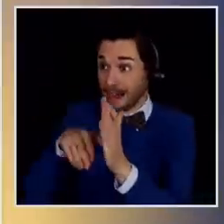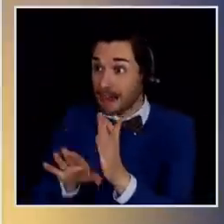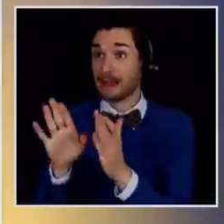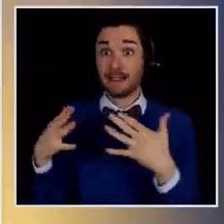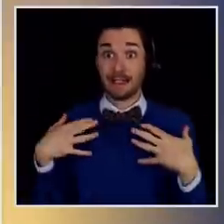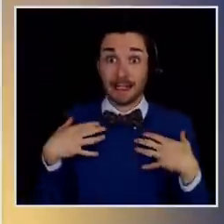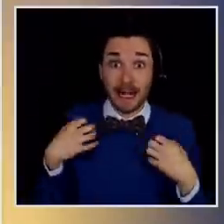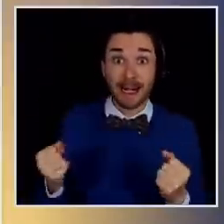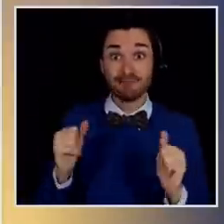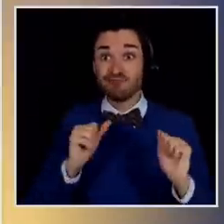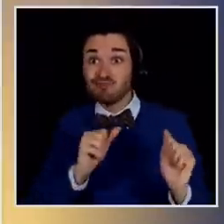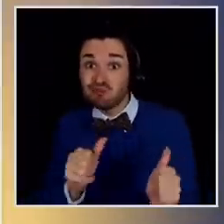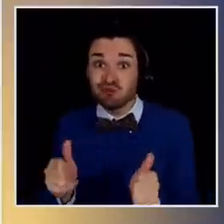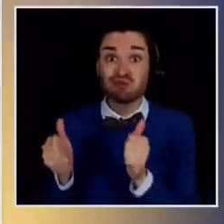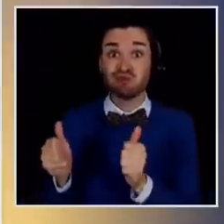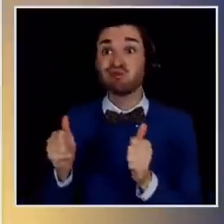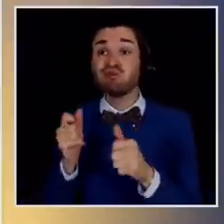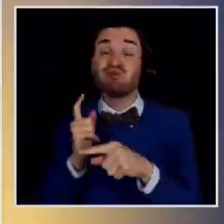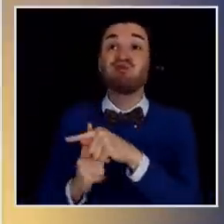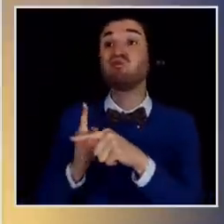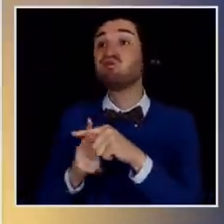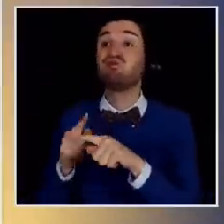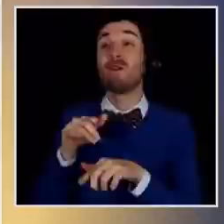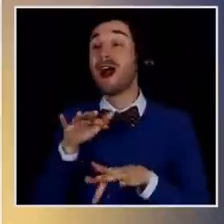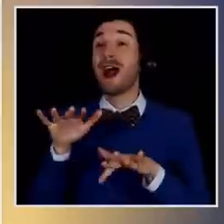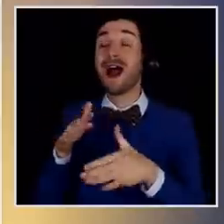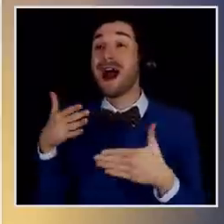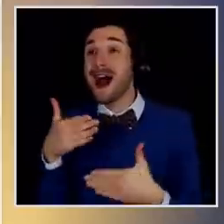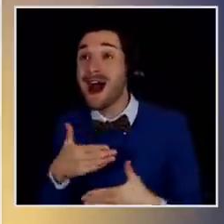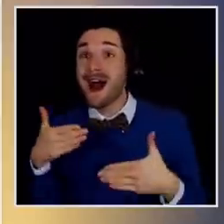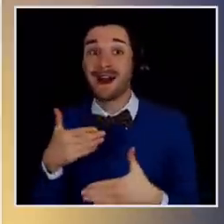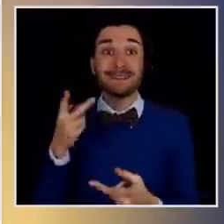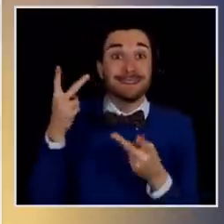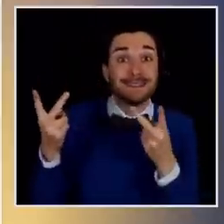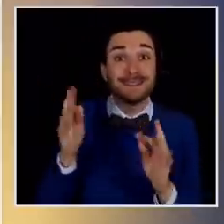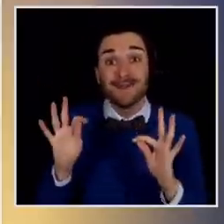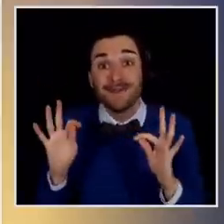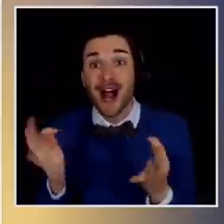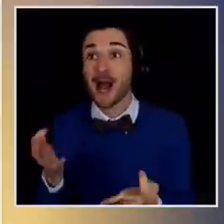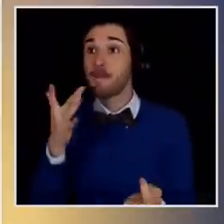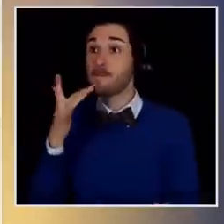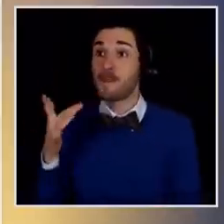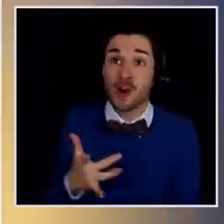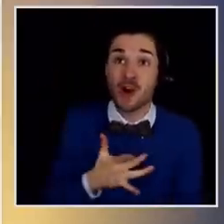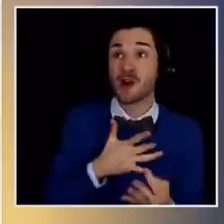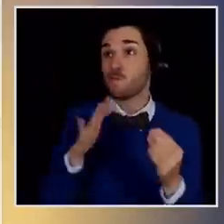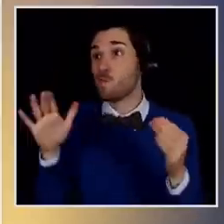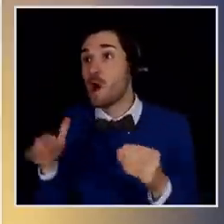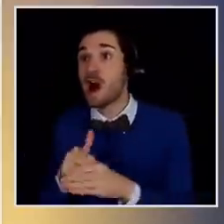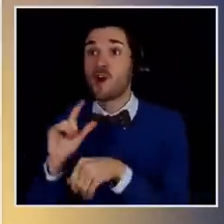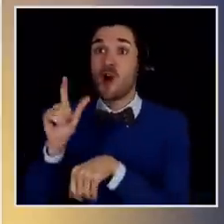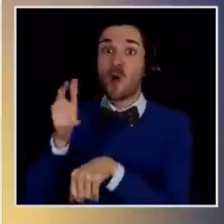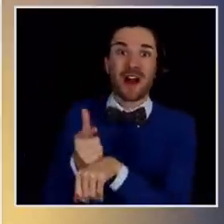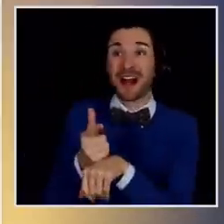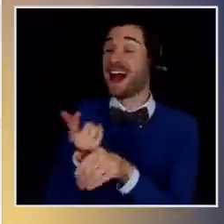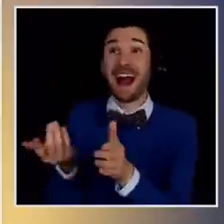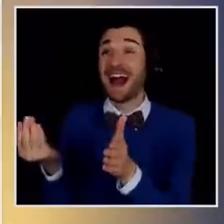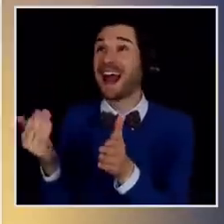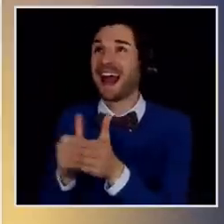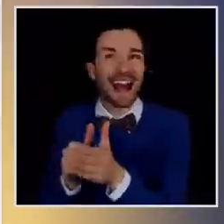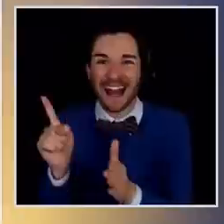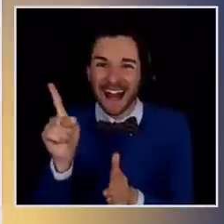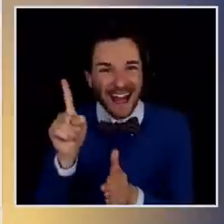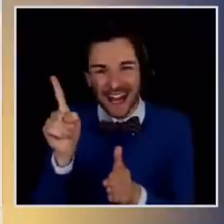relish life's most precious moments, hugging our grandchildren, our children, our birthdays, weddings, graduations, all the moments that matter most